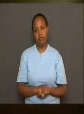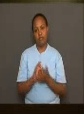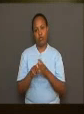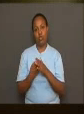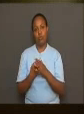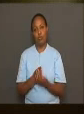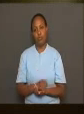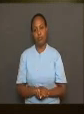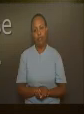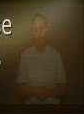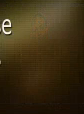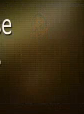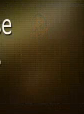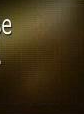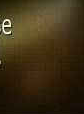Begin.